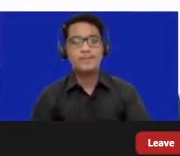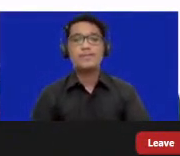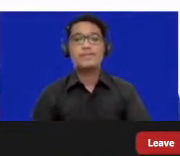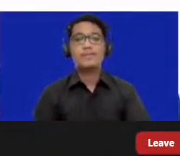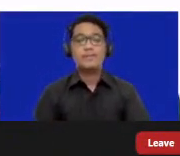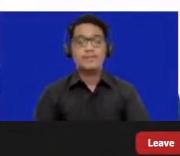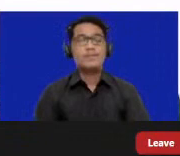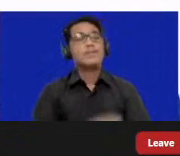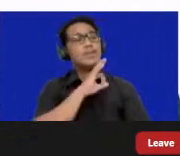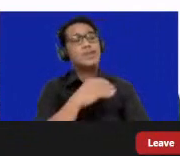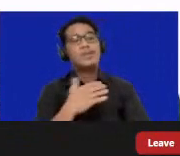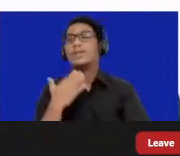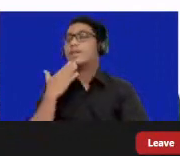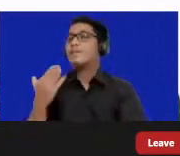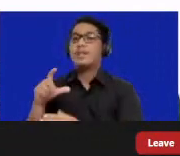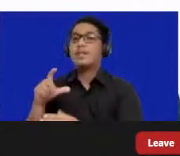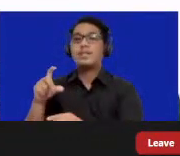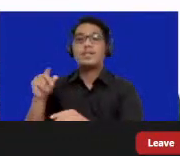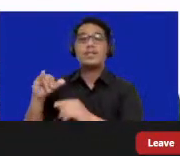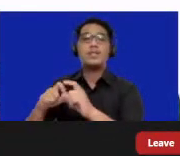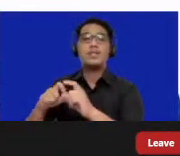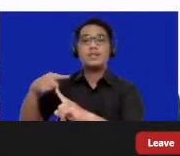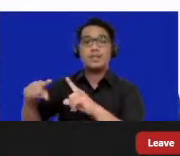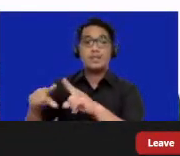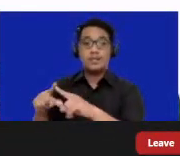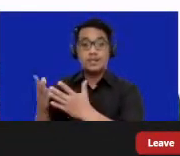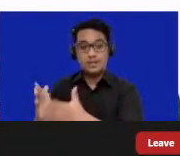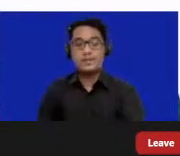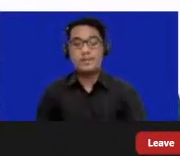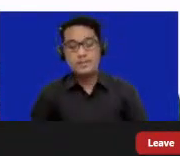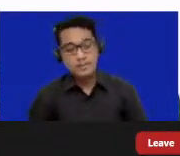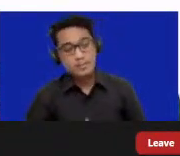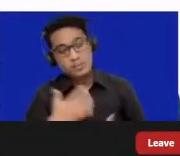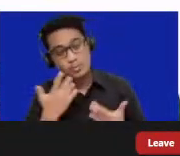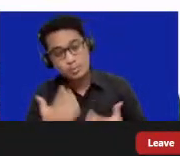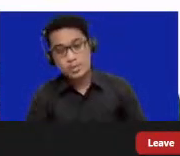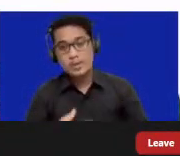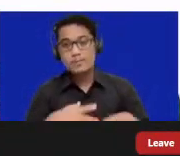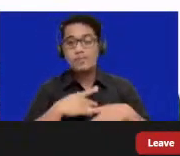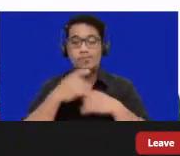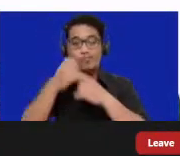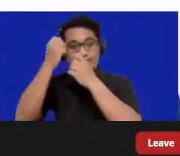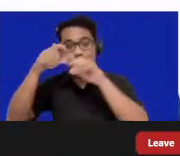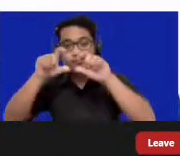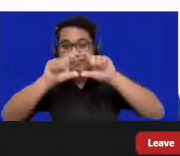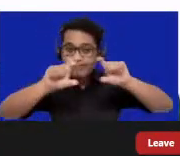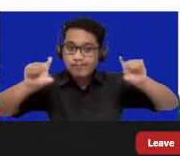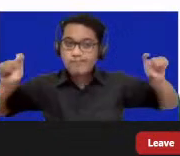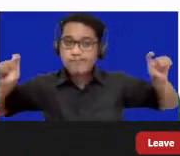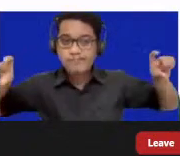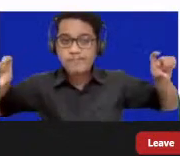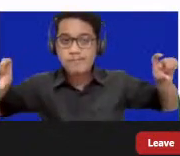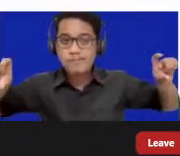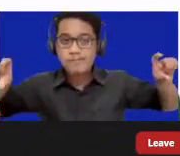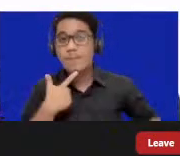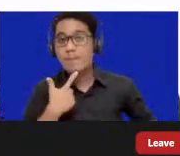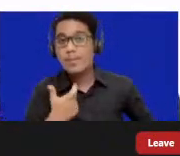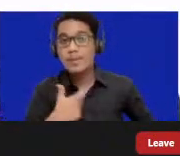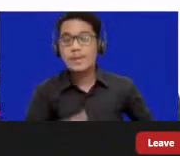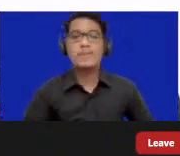you on highlighting the importance of disaster education as well as the specific needs of at-risk groups